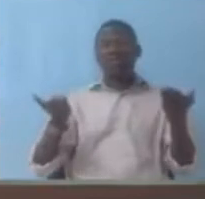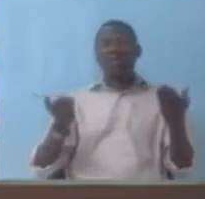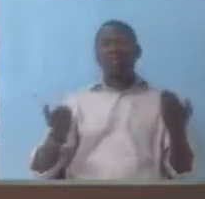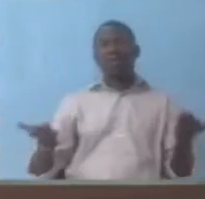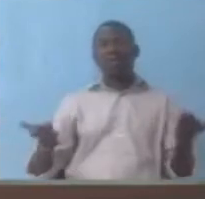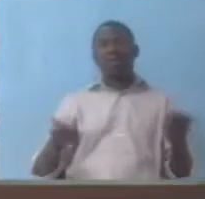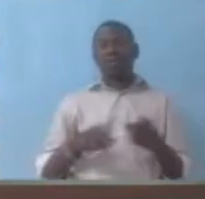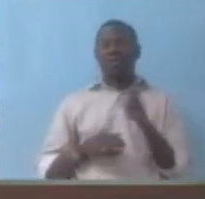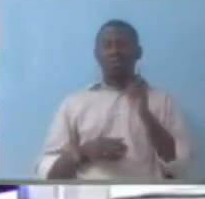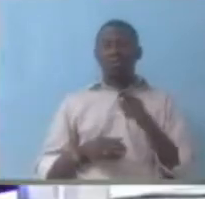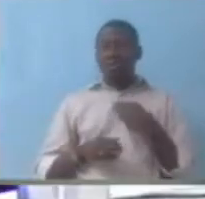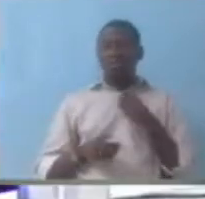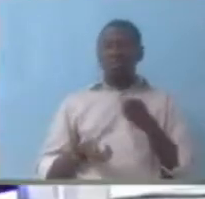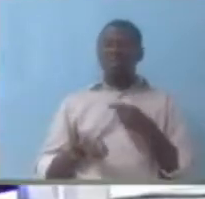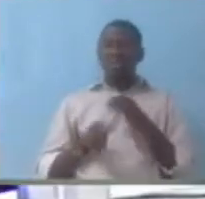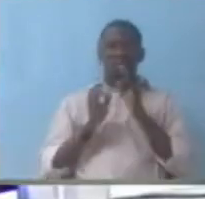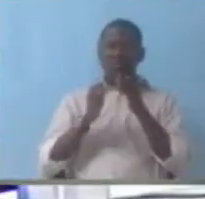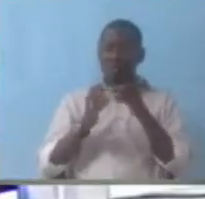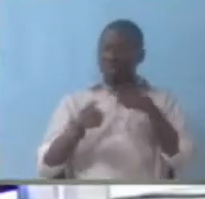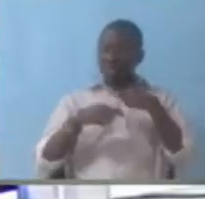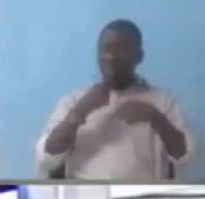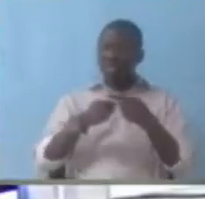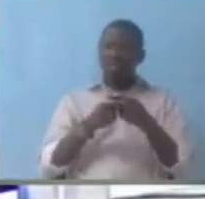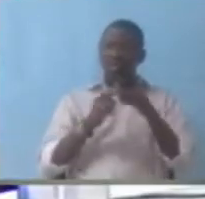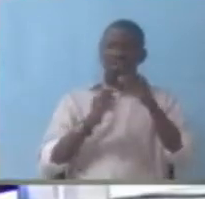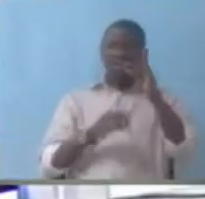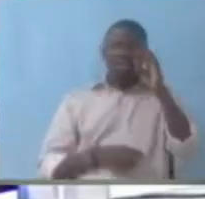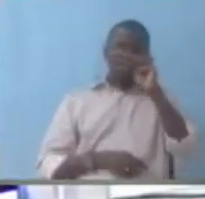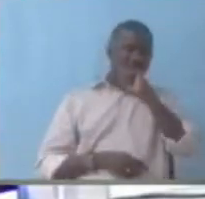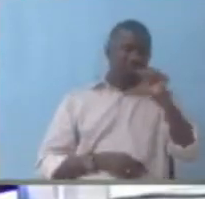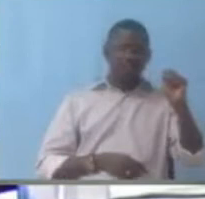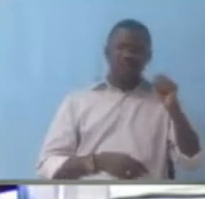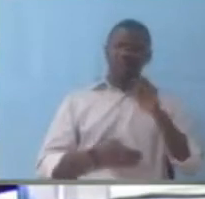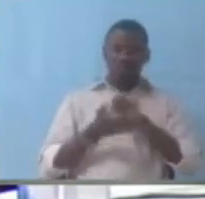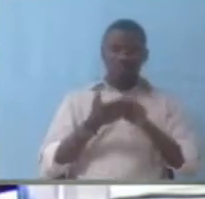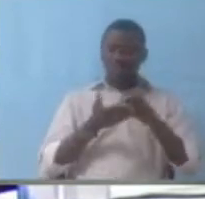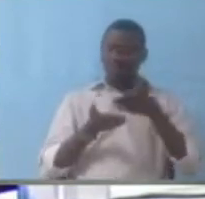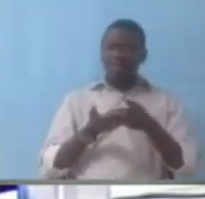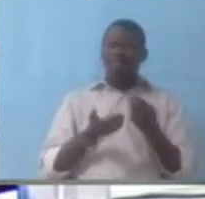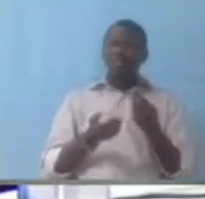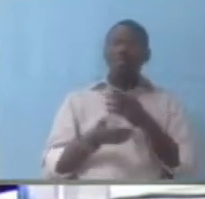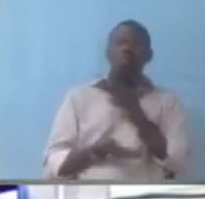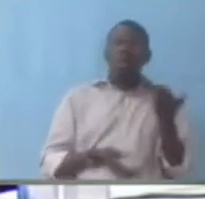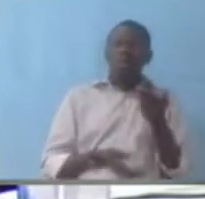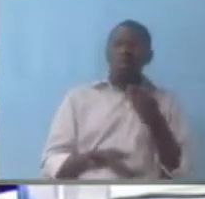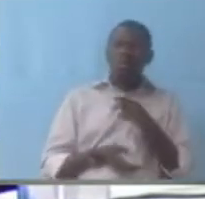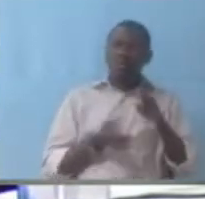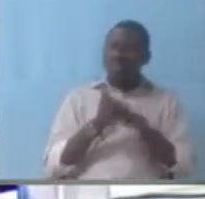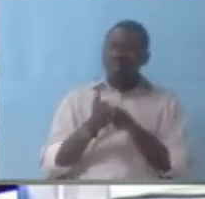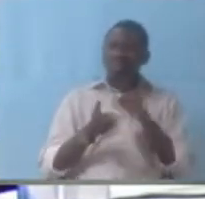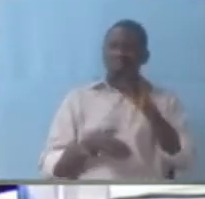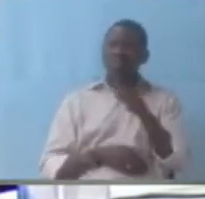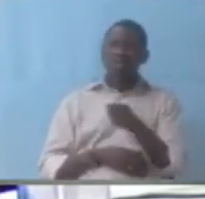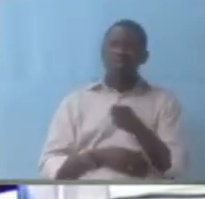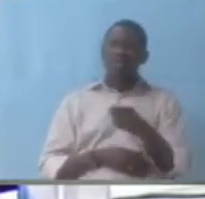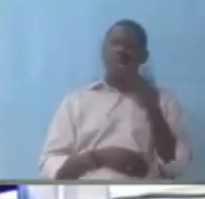deng. But it was reiterated in the decrees. But hani wo be ya be na da na ta wo decrees. Why was there need to do so? Mala na jarra pour ko wo be ke. If